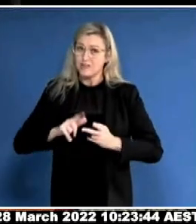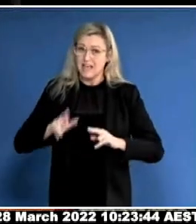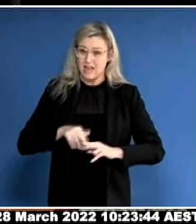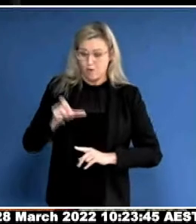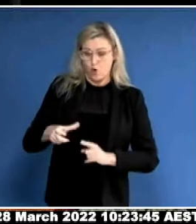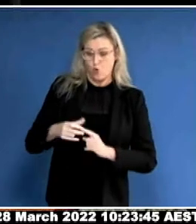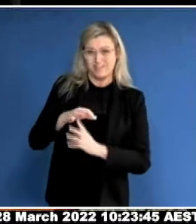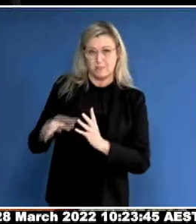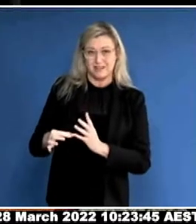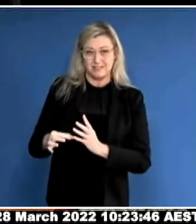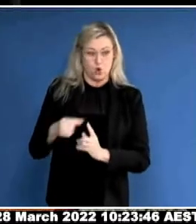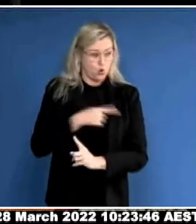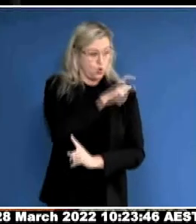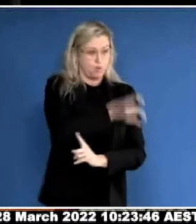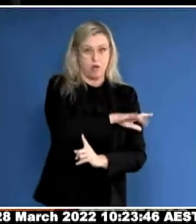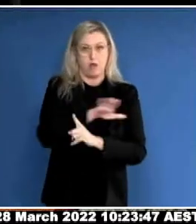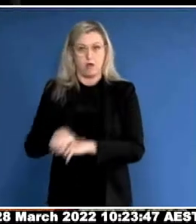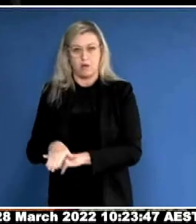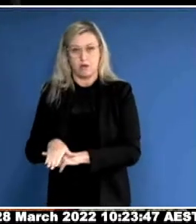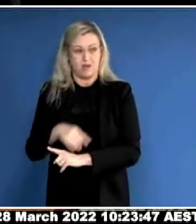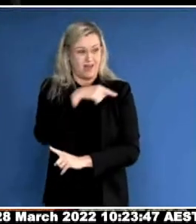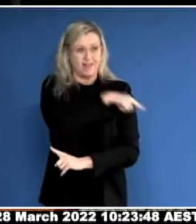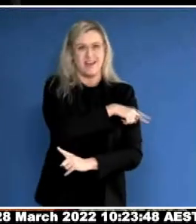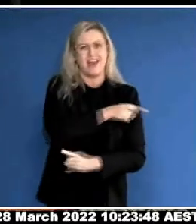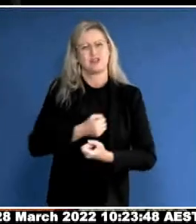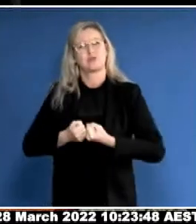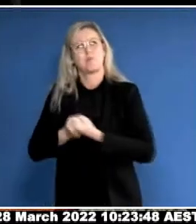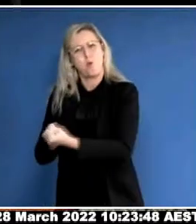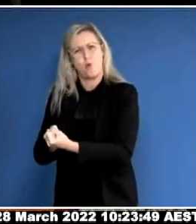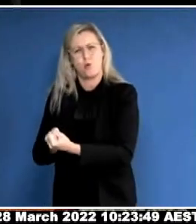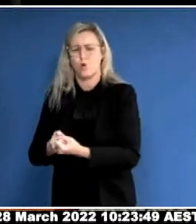person with disability's key provider of support.